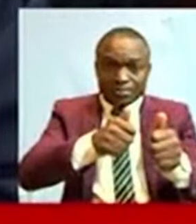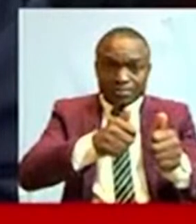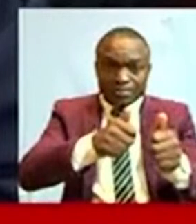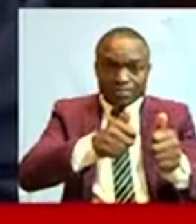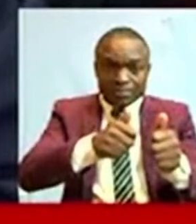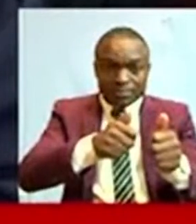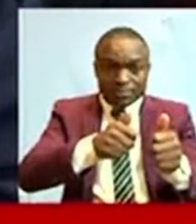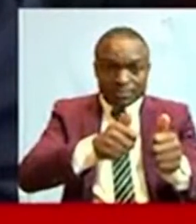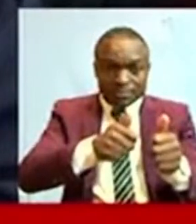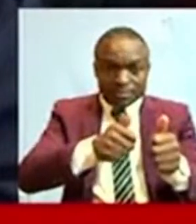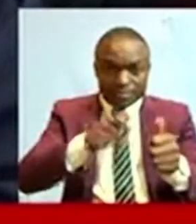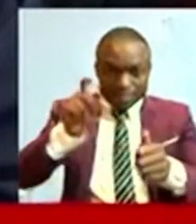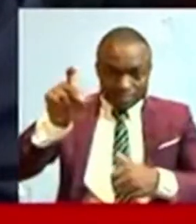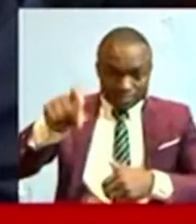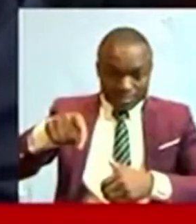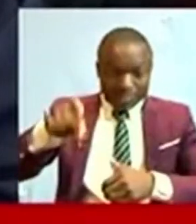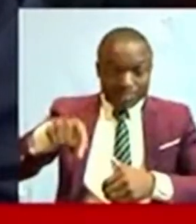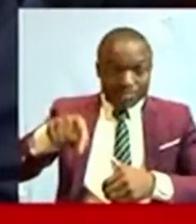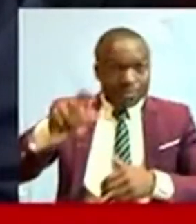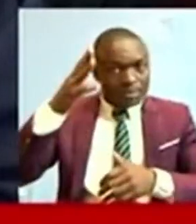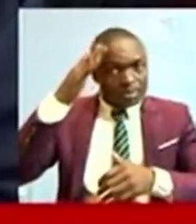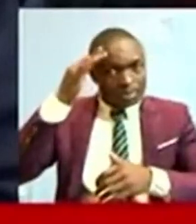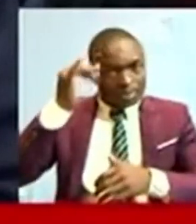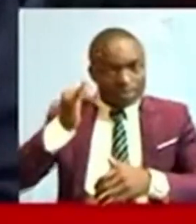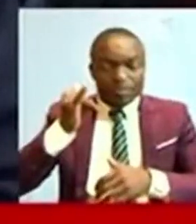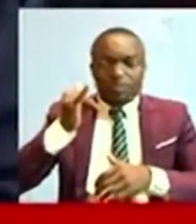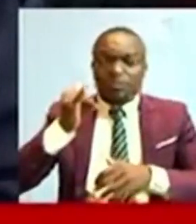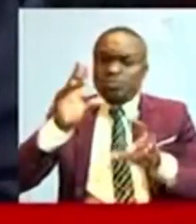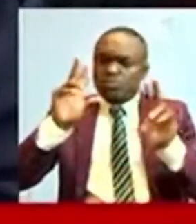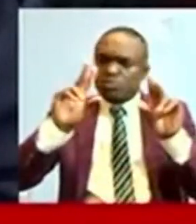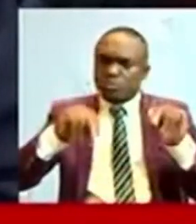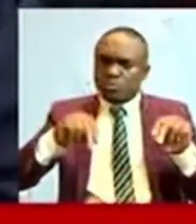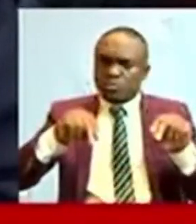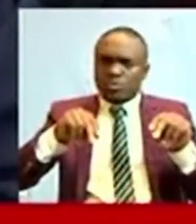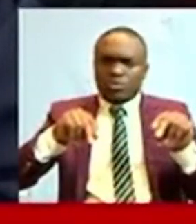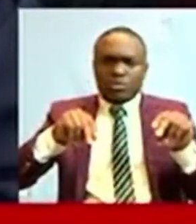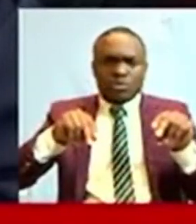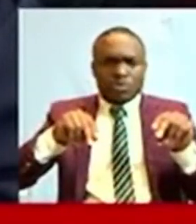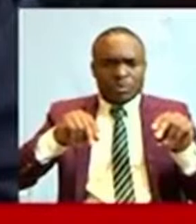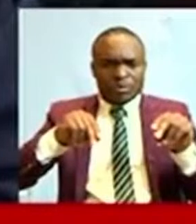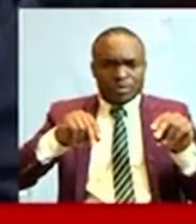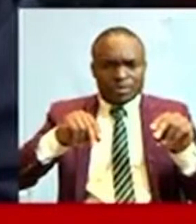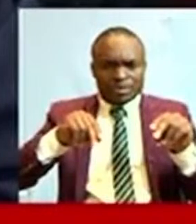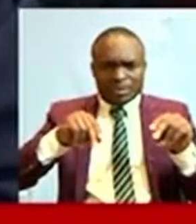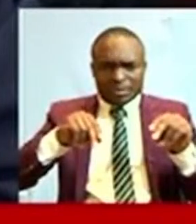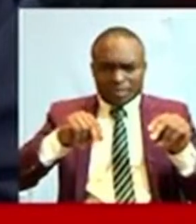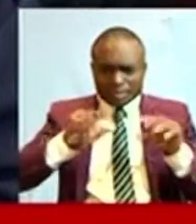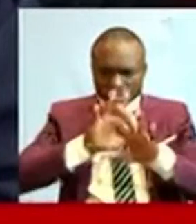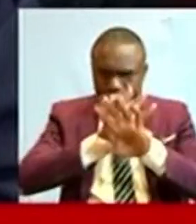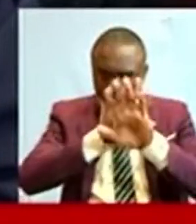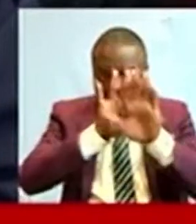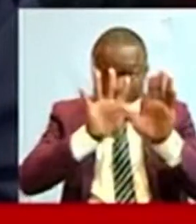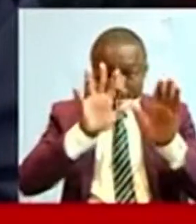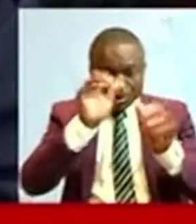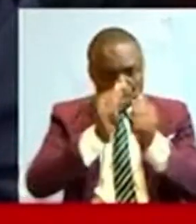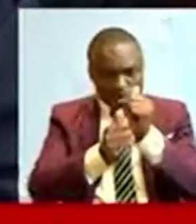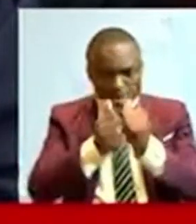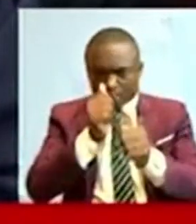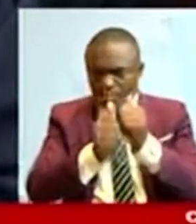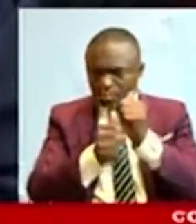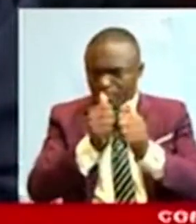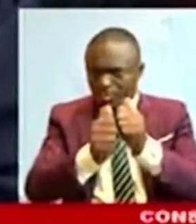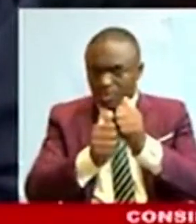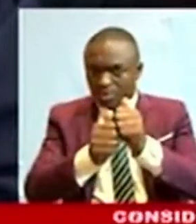why is it that there is no accuracy to determine which period one would give birth, so that we reduce the